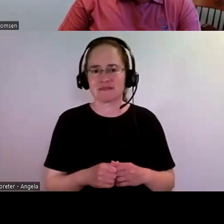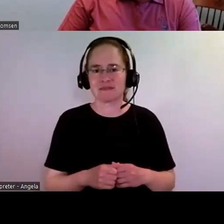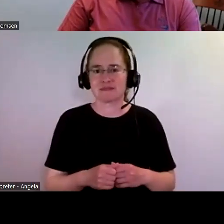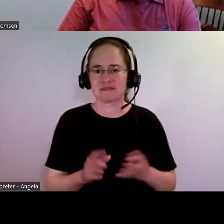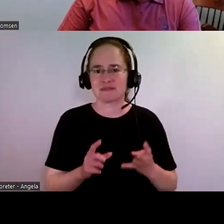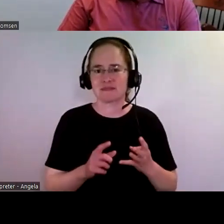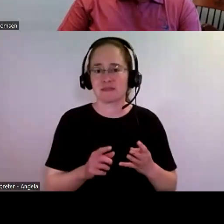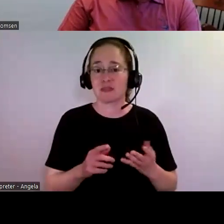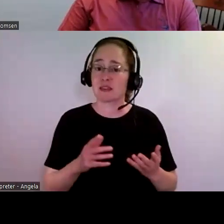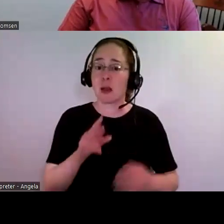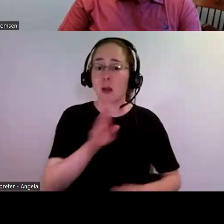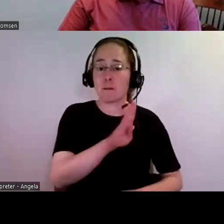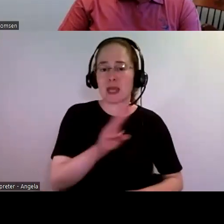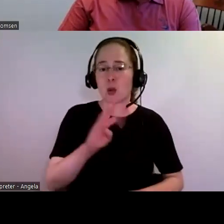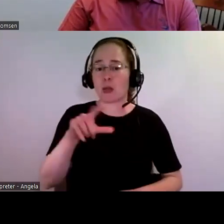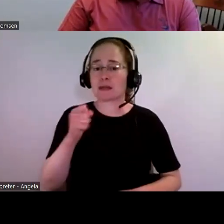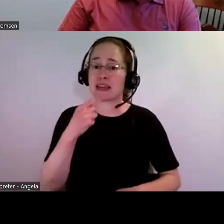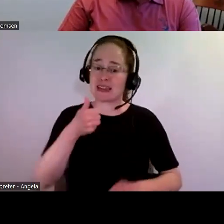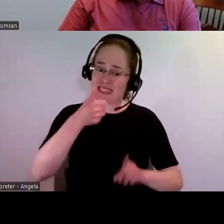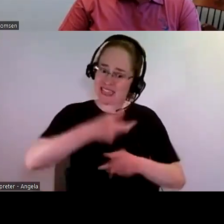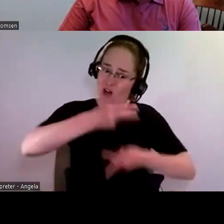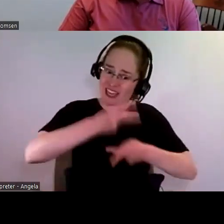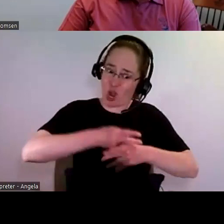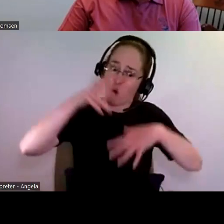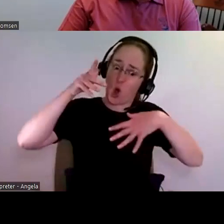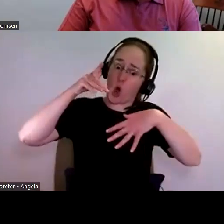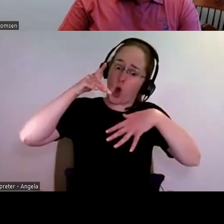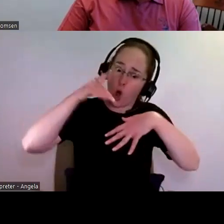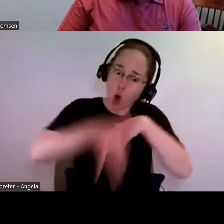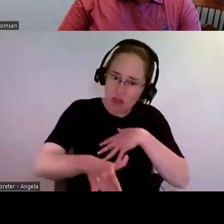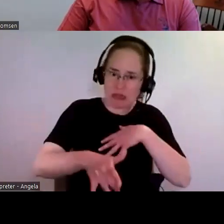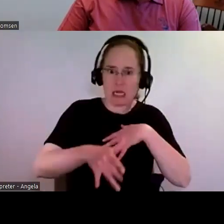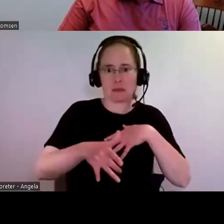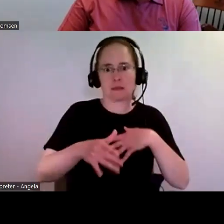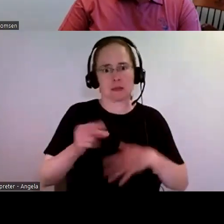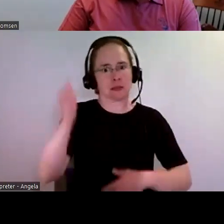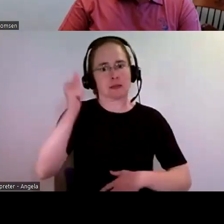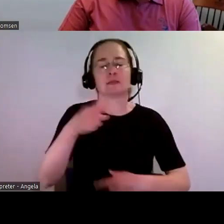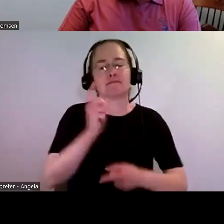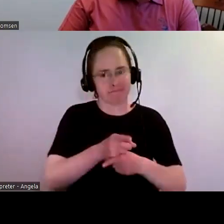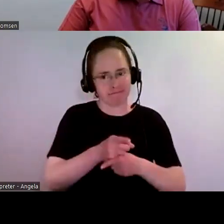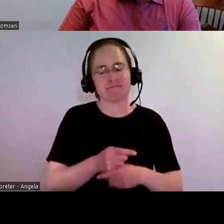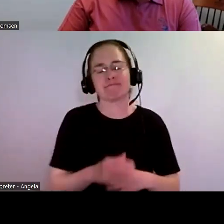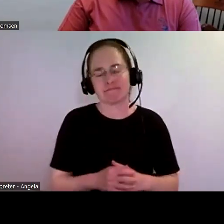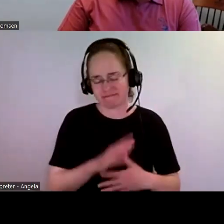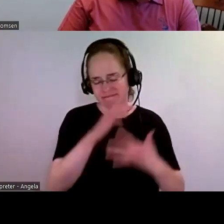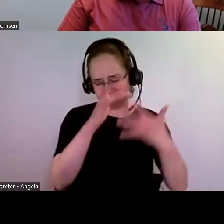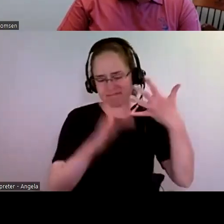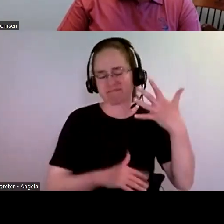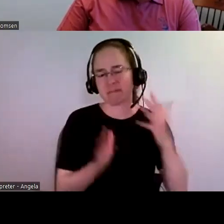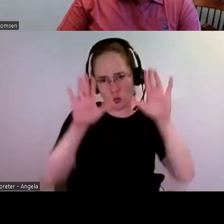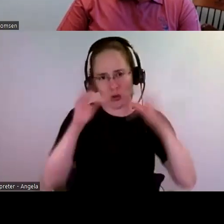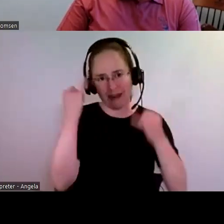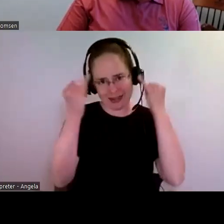And B. Willis said, self-care early on. Absolutely. All of these are such